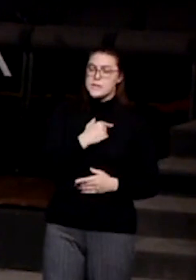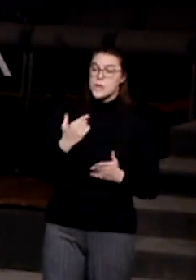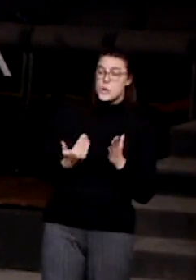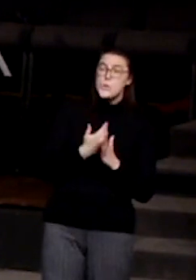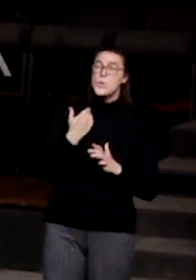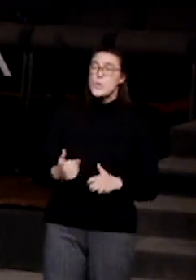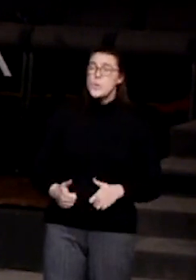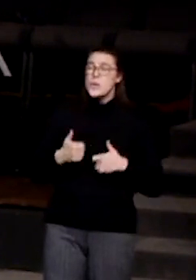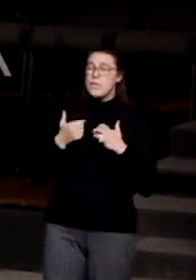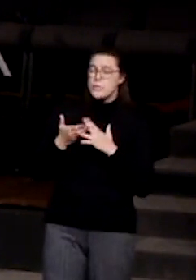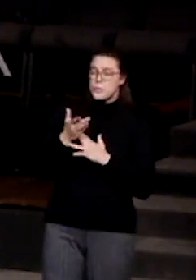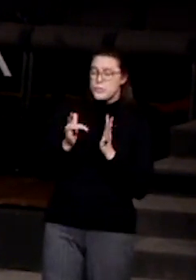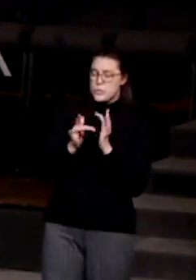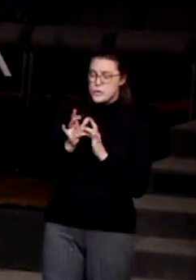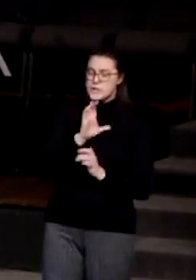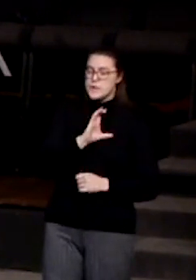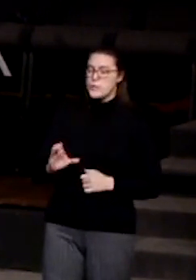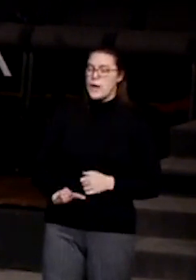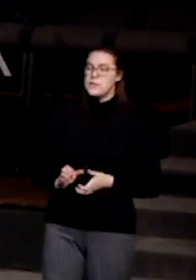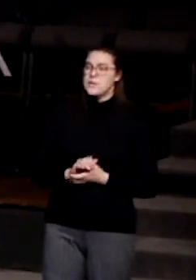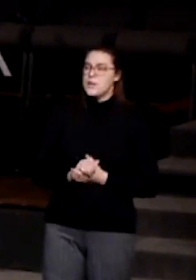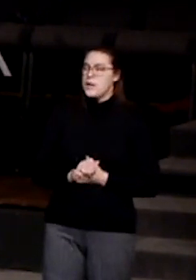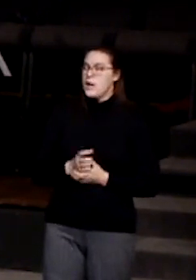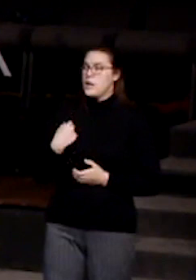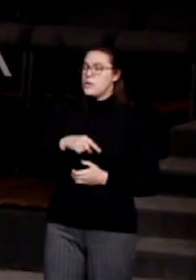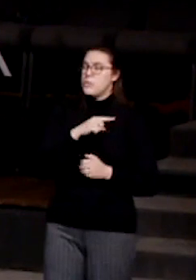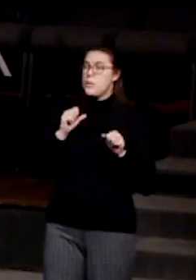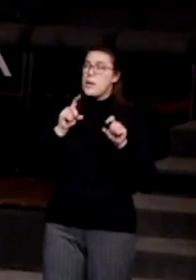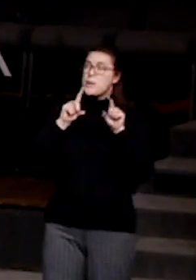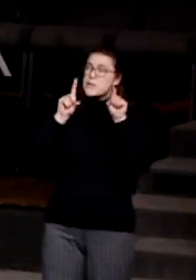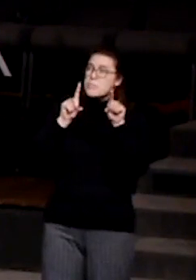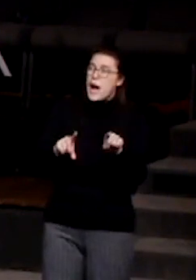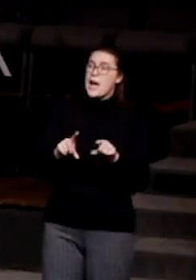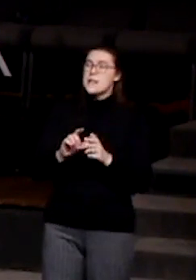given us in Jesus Christ, that we may respond